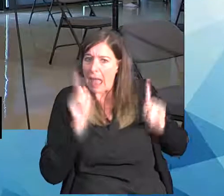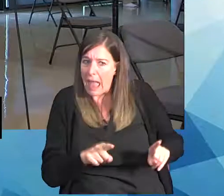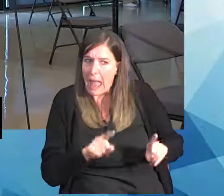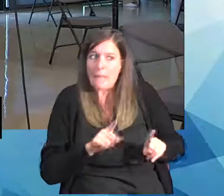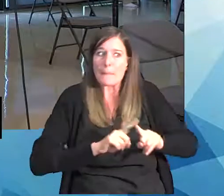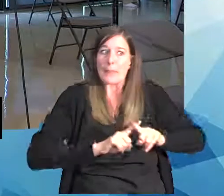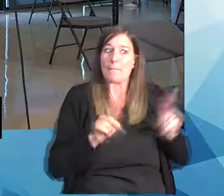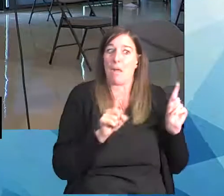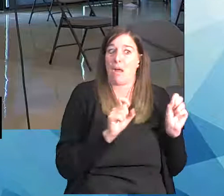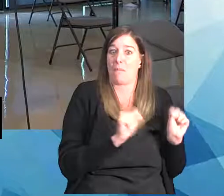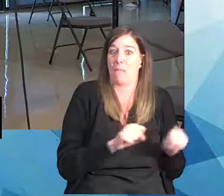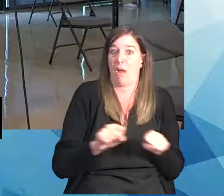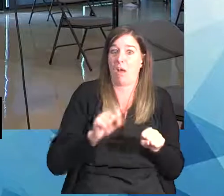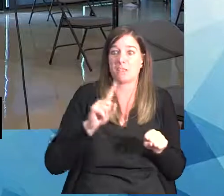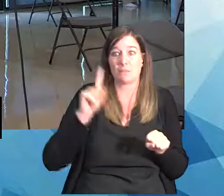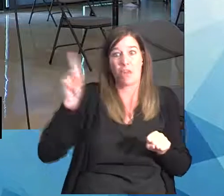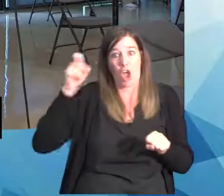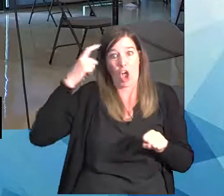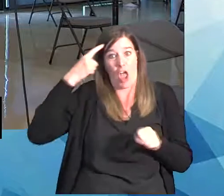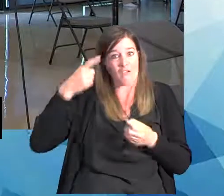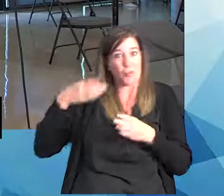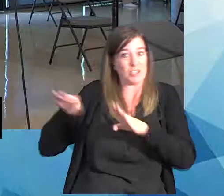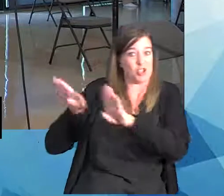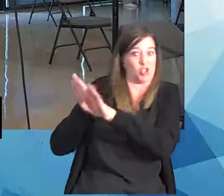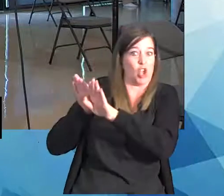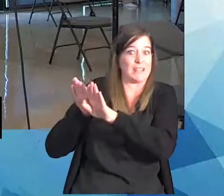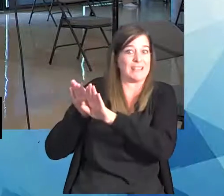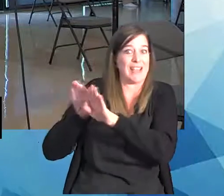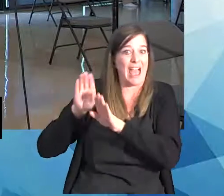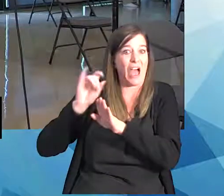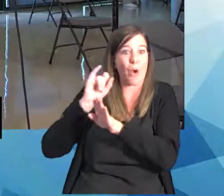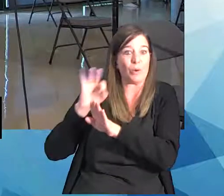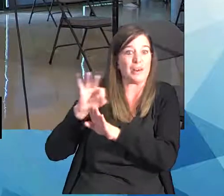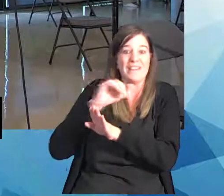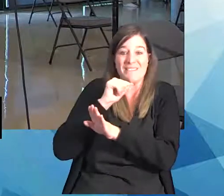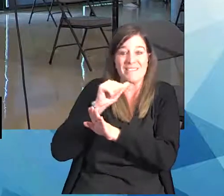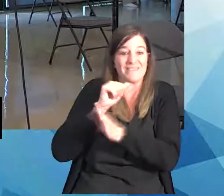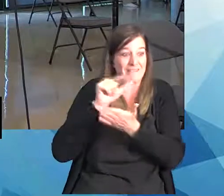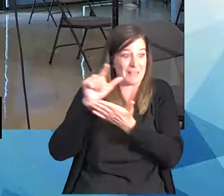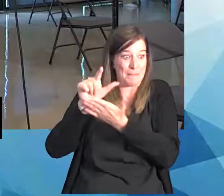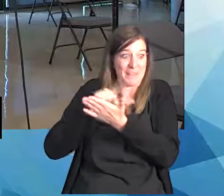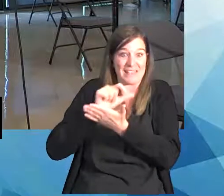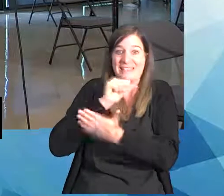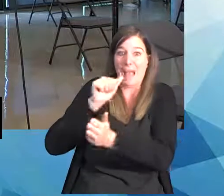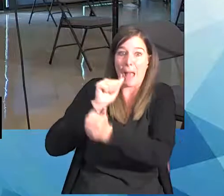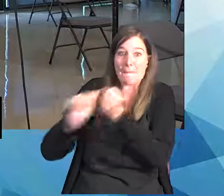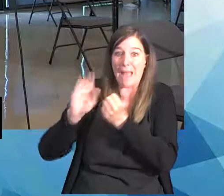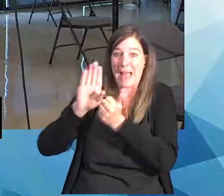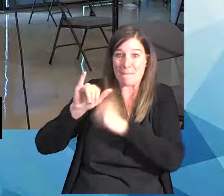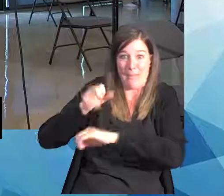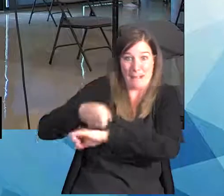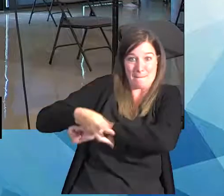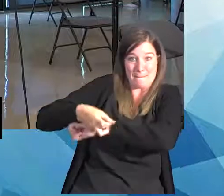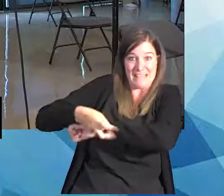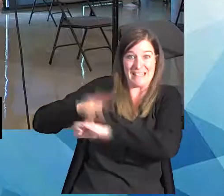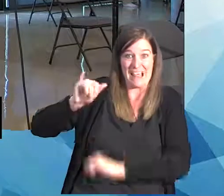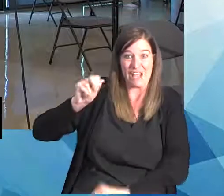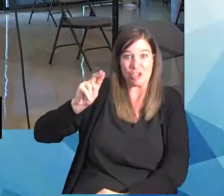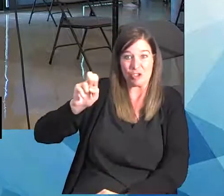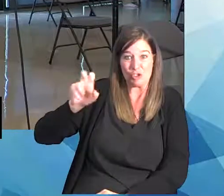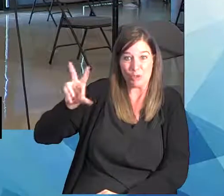if the bills were not passed by midnight on June 30th. So Superintendent Reichman took the bull by the